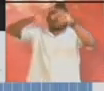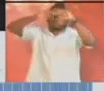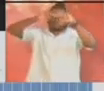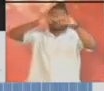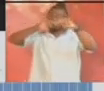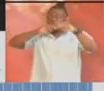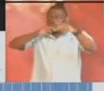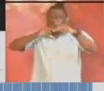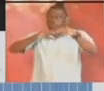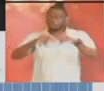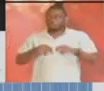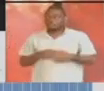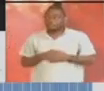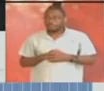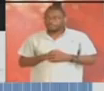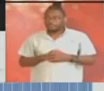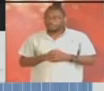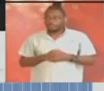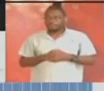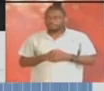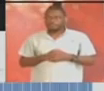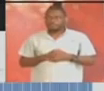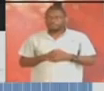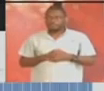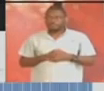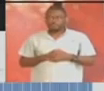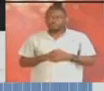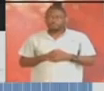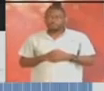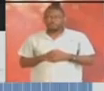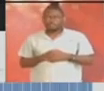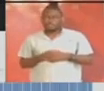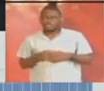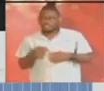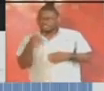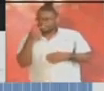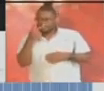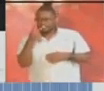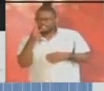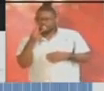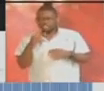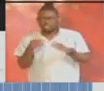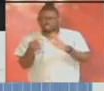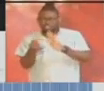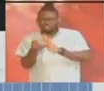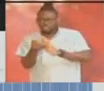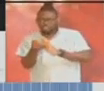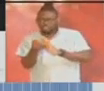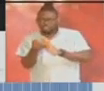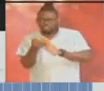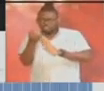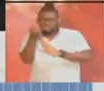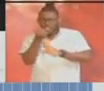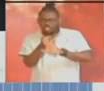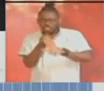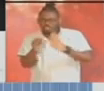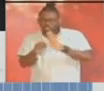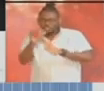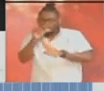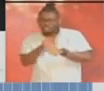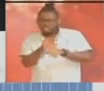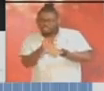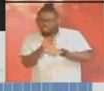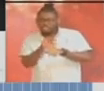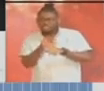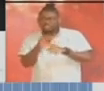diagnosed. And we would note that in that early period in August, September, the number of cases had doubled every 8 to